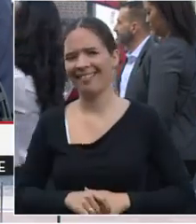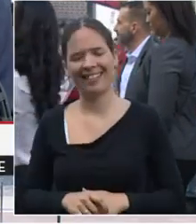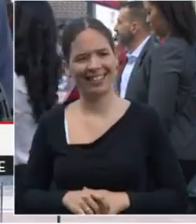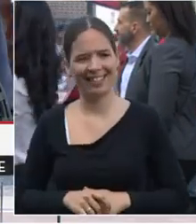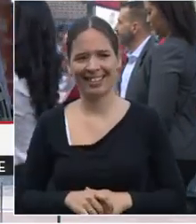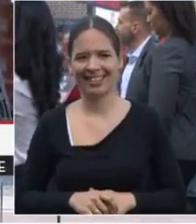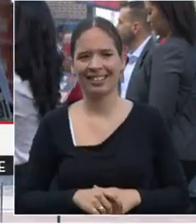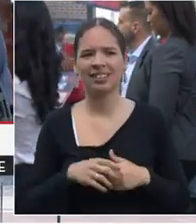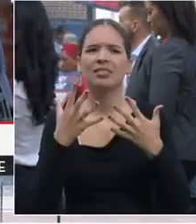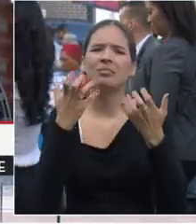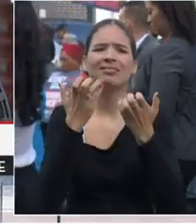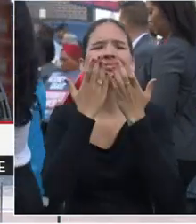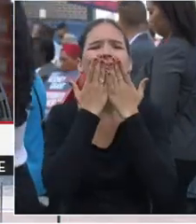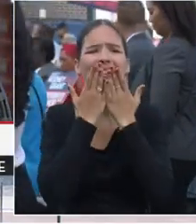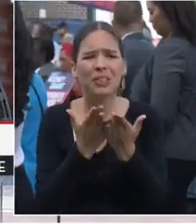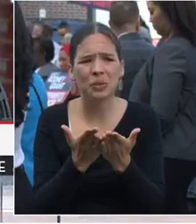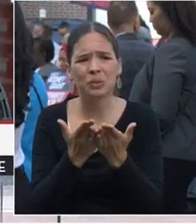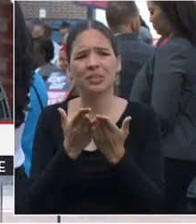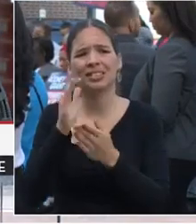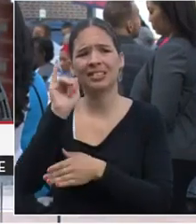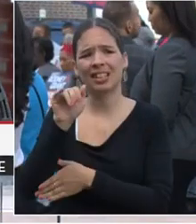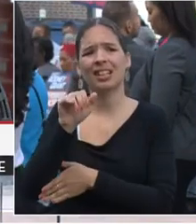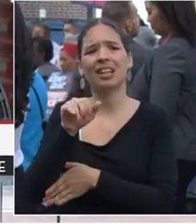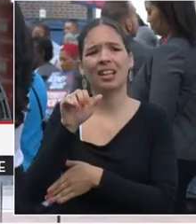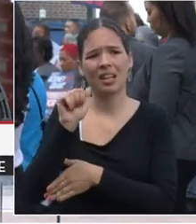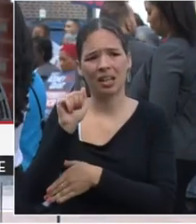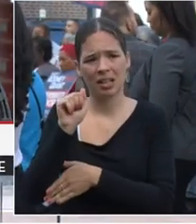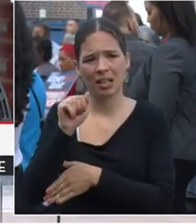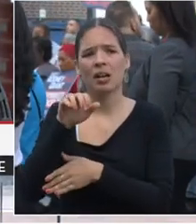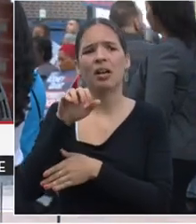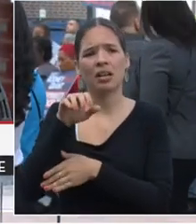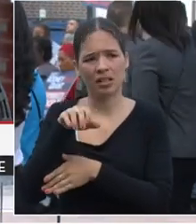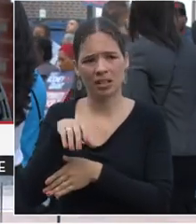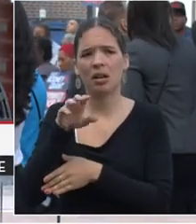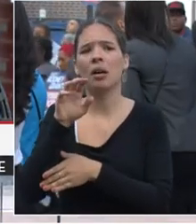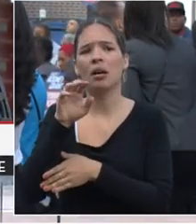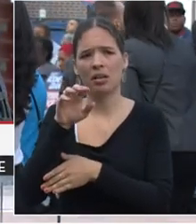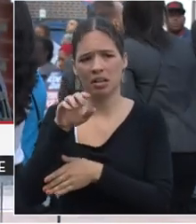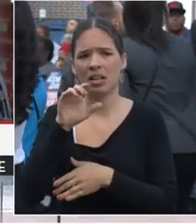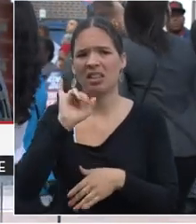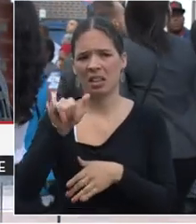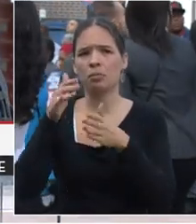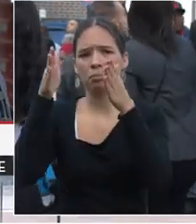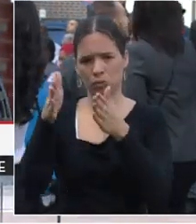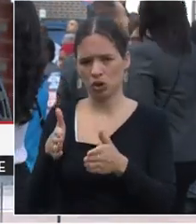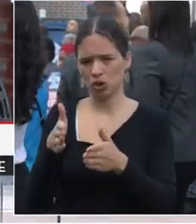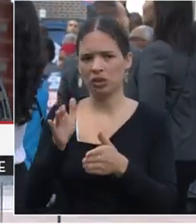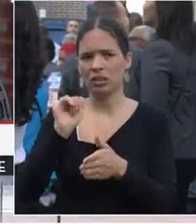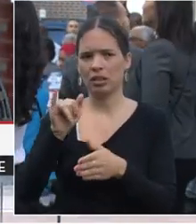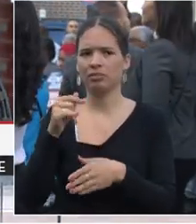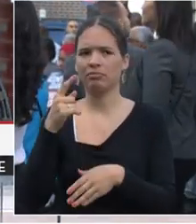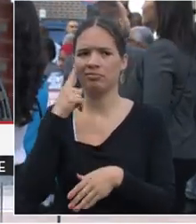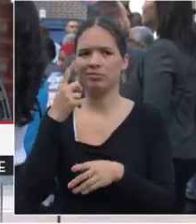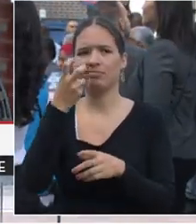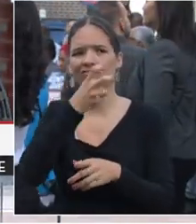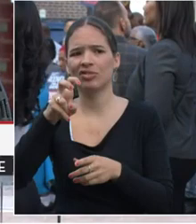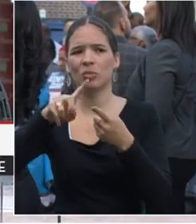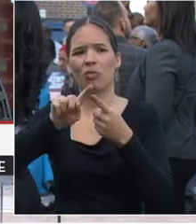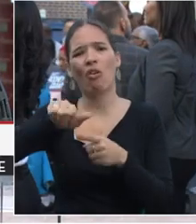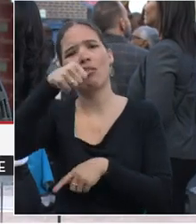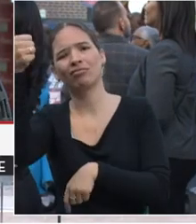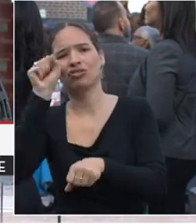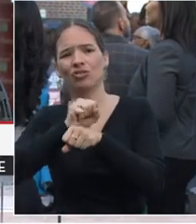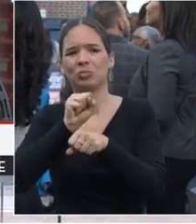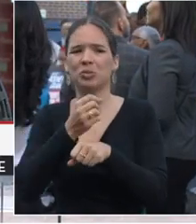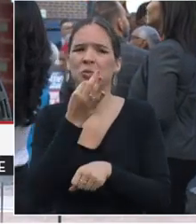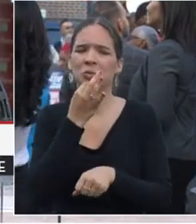want to thank Anne Marie, who's over there beside Gary somewhere. Anne Marie is going to be moving on to a different job soon, and she's